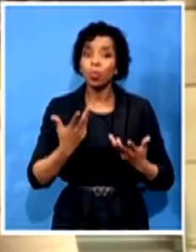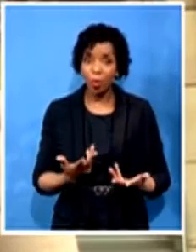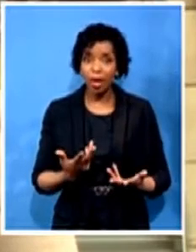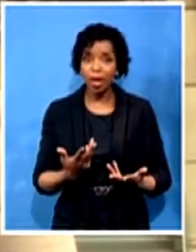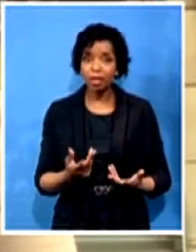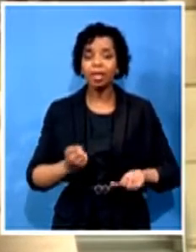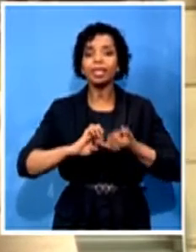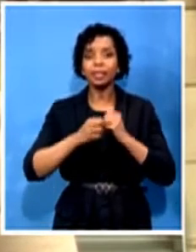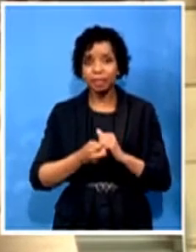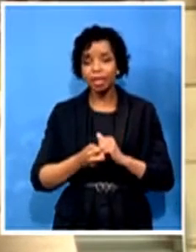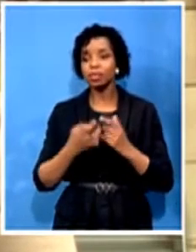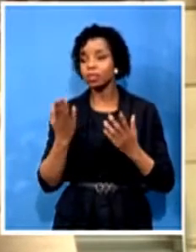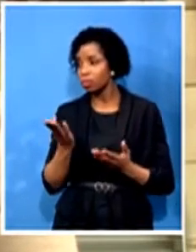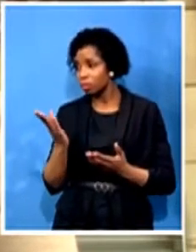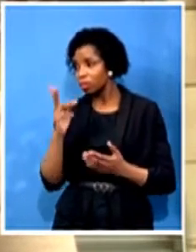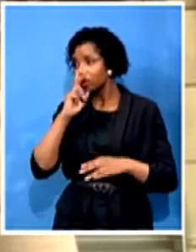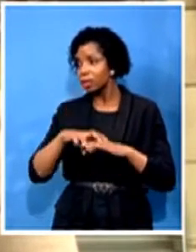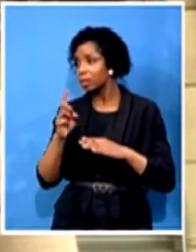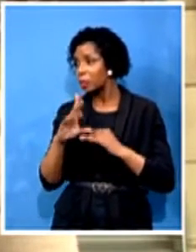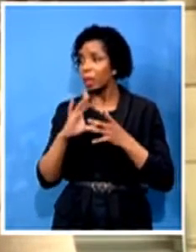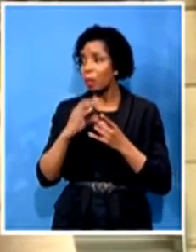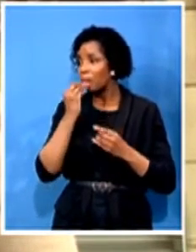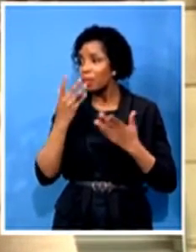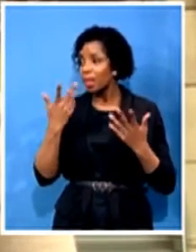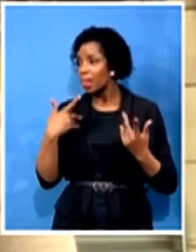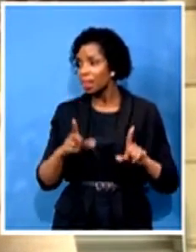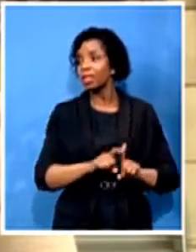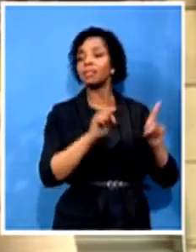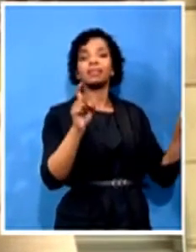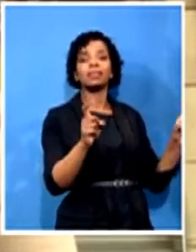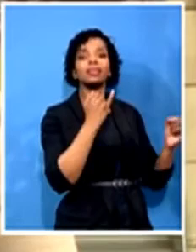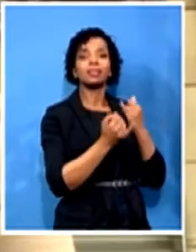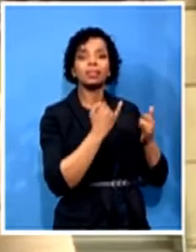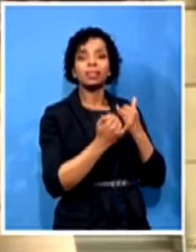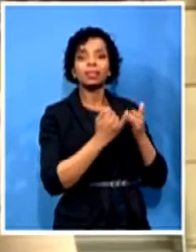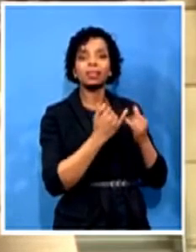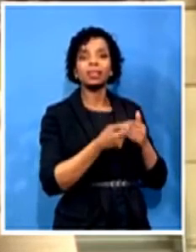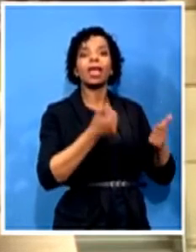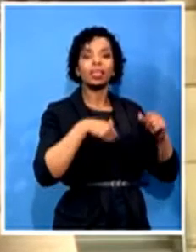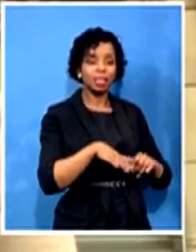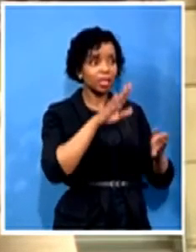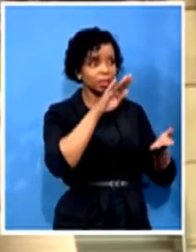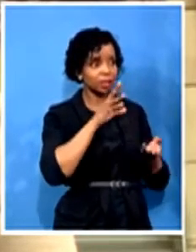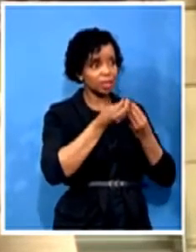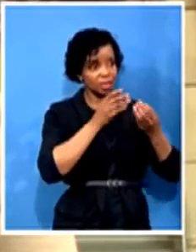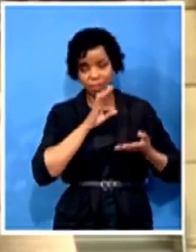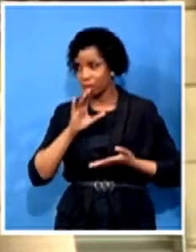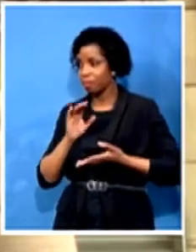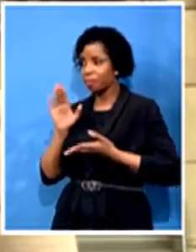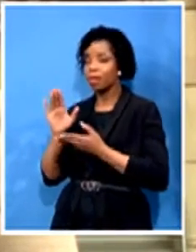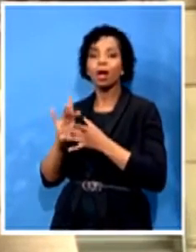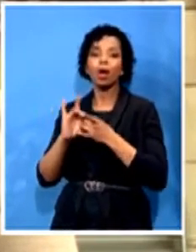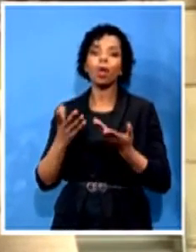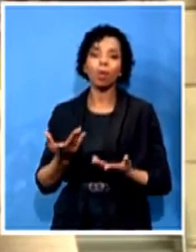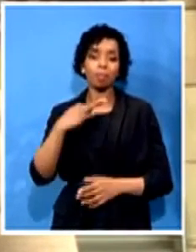household. And for them to come to meet these needs, they have to get some kind of income coming into the household